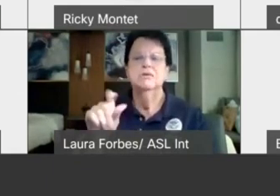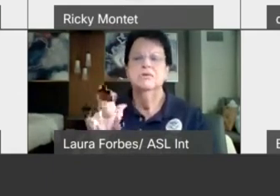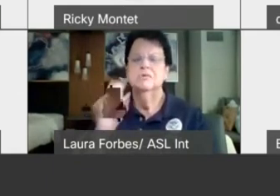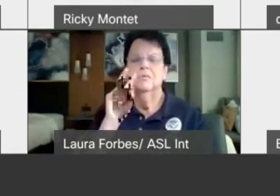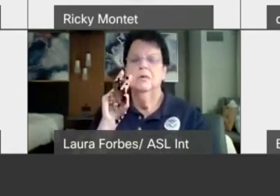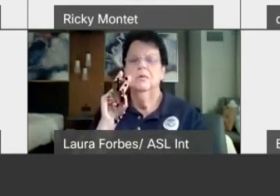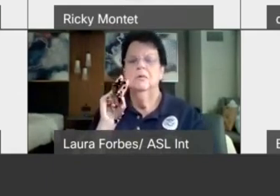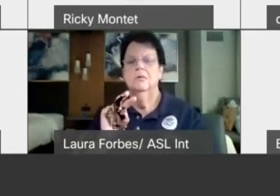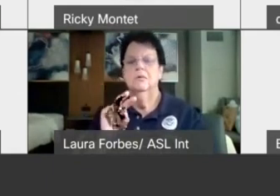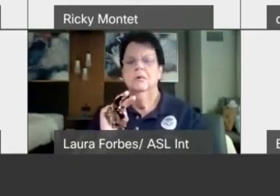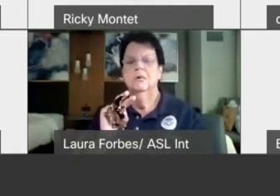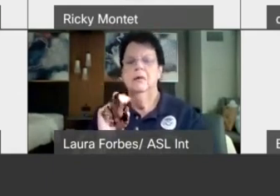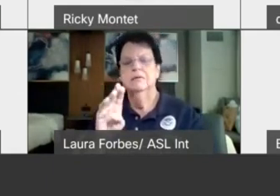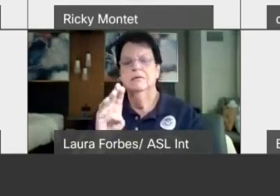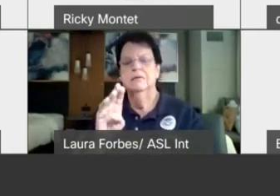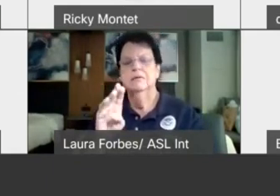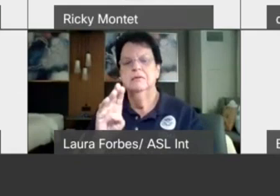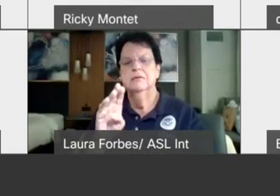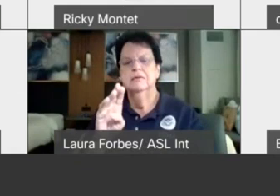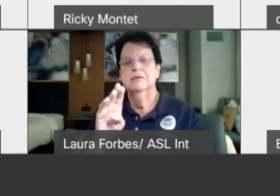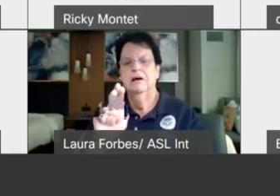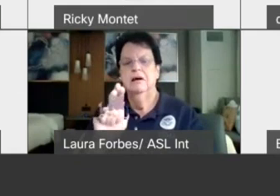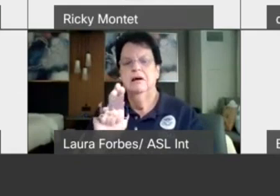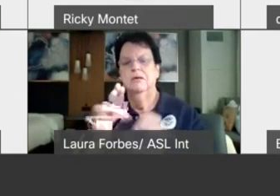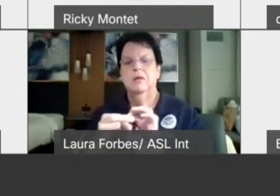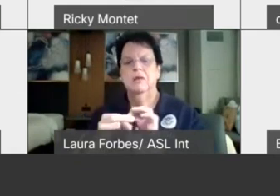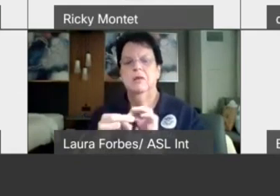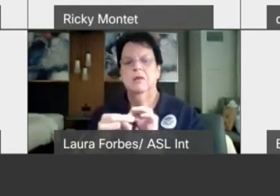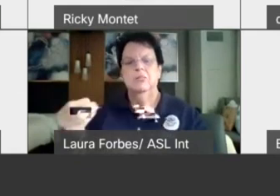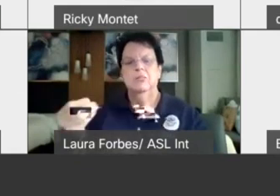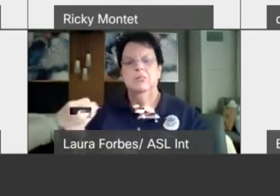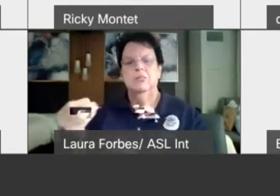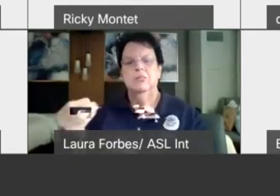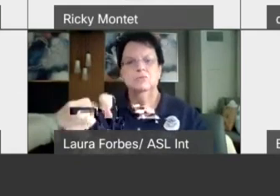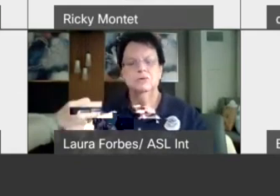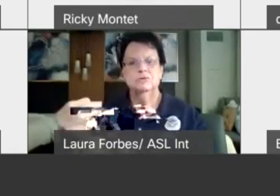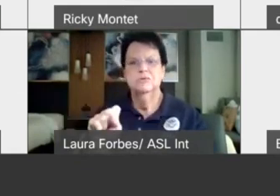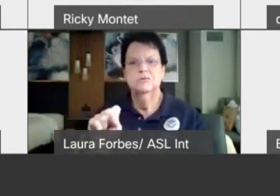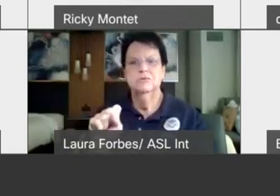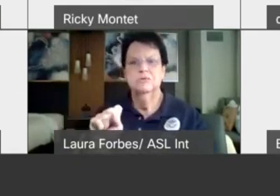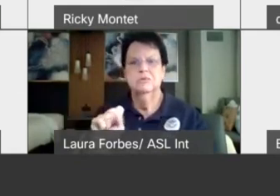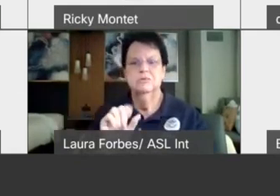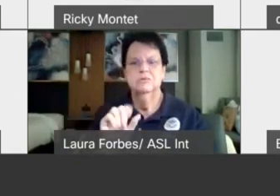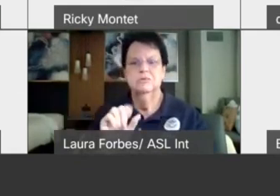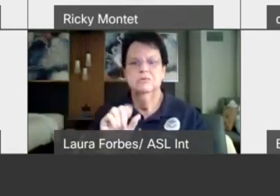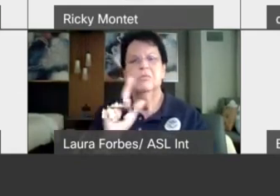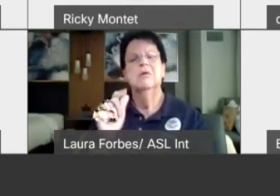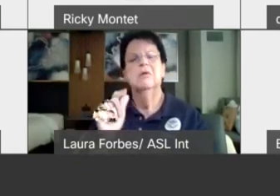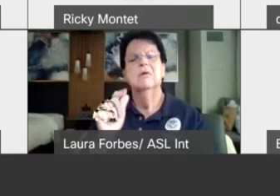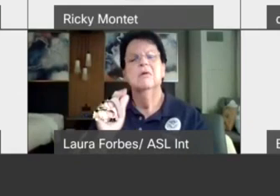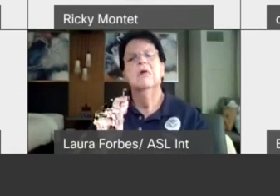we don't look at SBA either with regard to reimbursing for generators. So it's really a matter